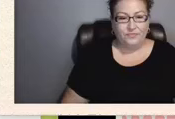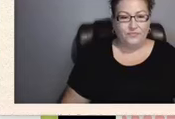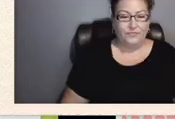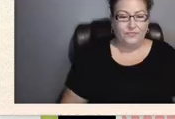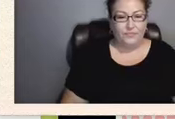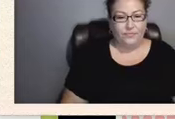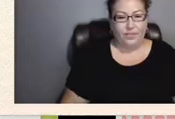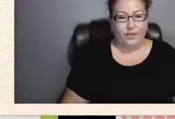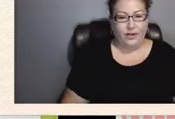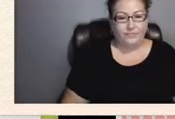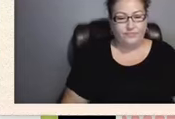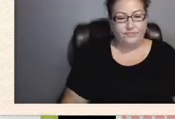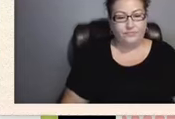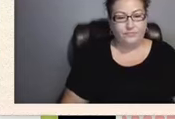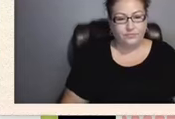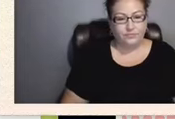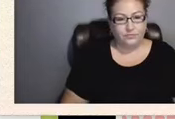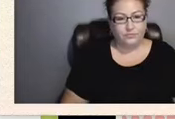So